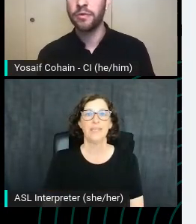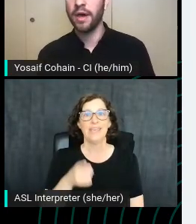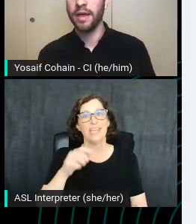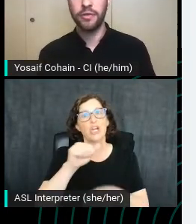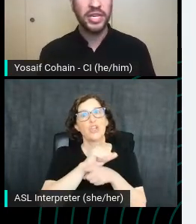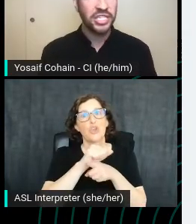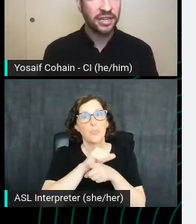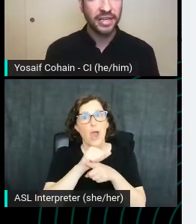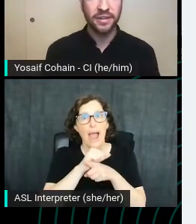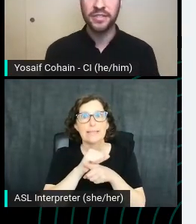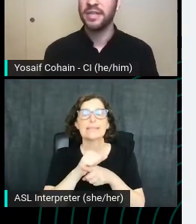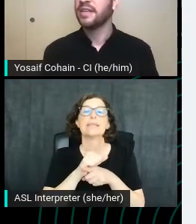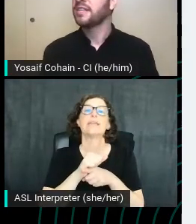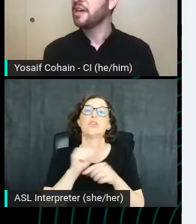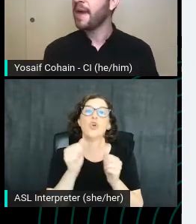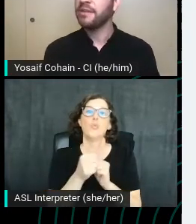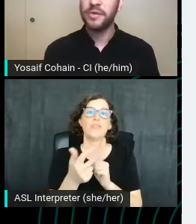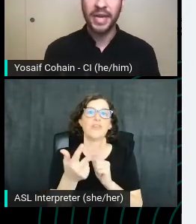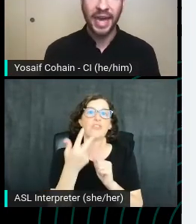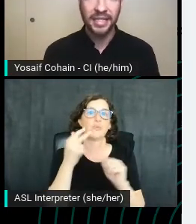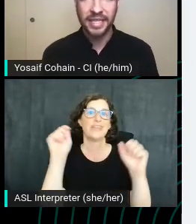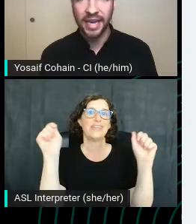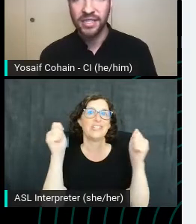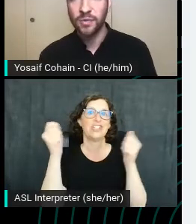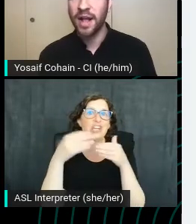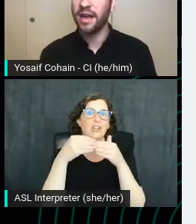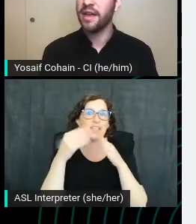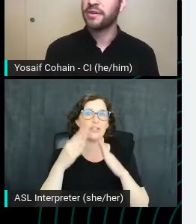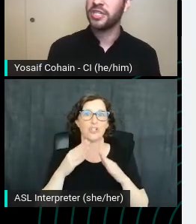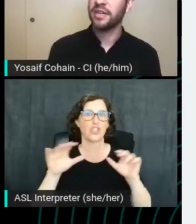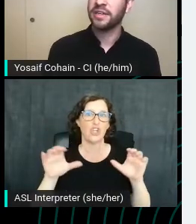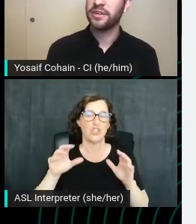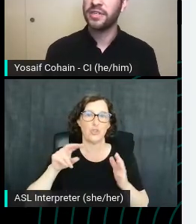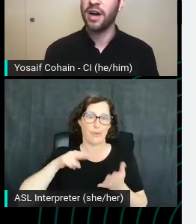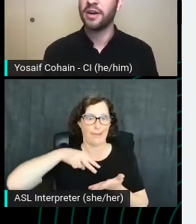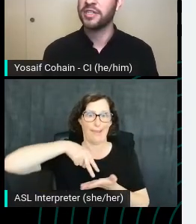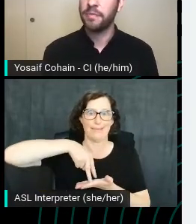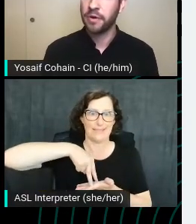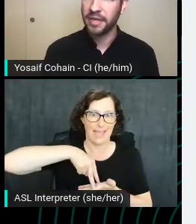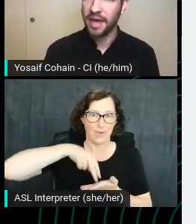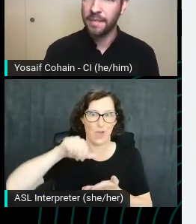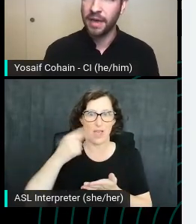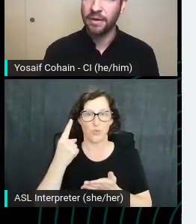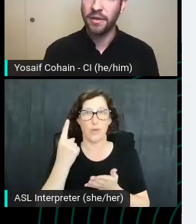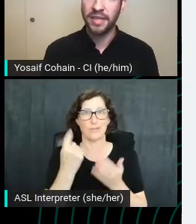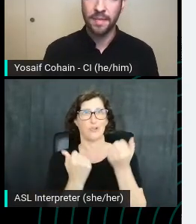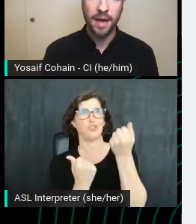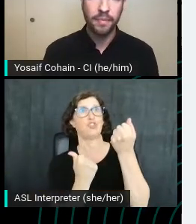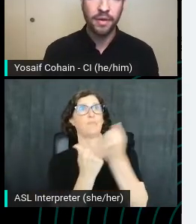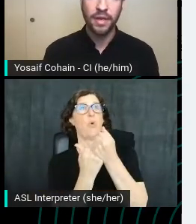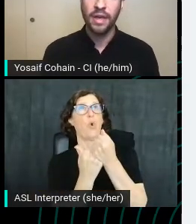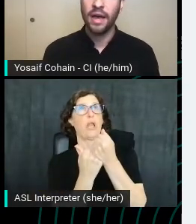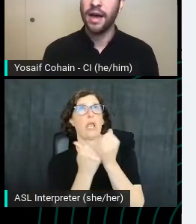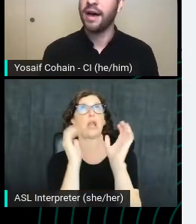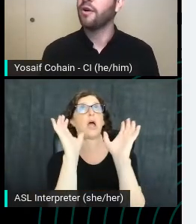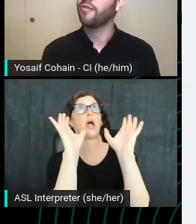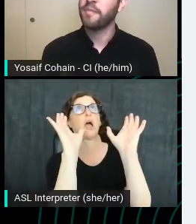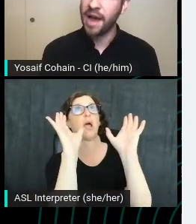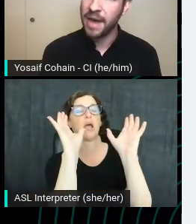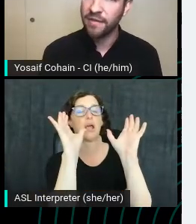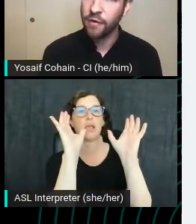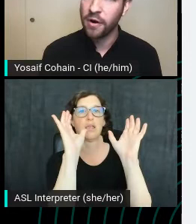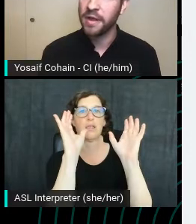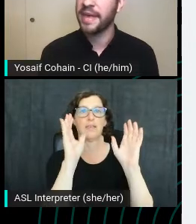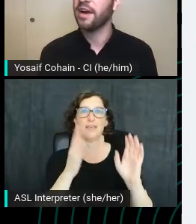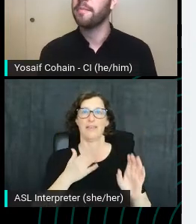with 3 cheerleaders, somehow doing handstands while other cheerleaders are supporting them and holding them up. Or for